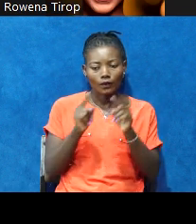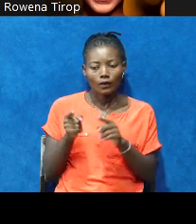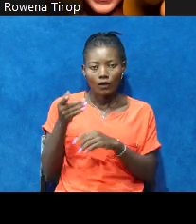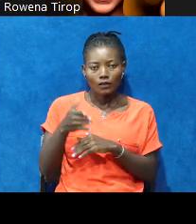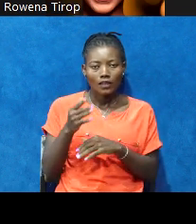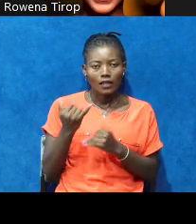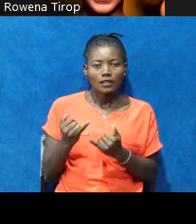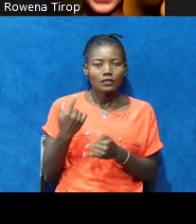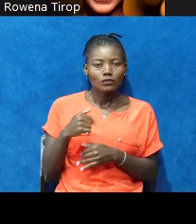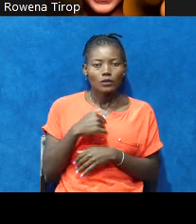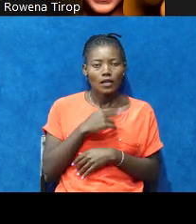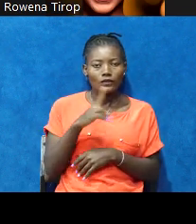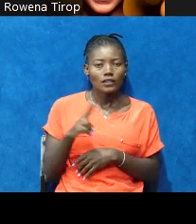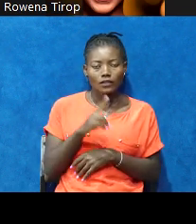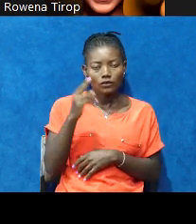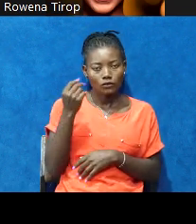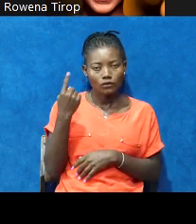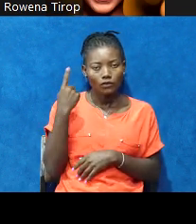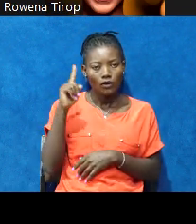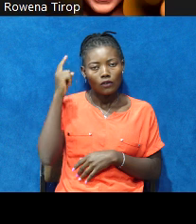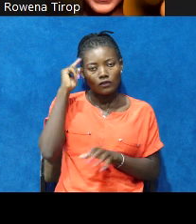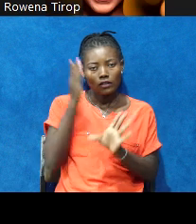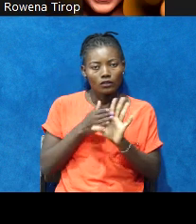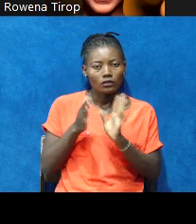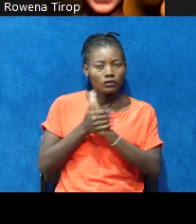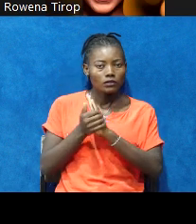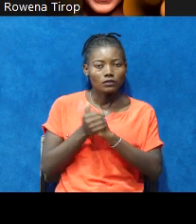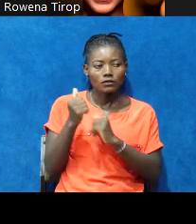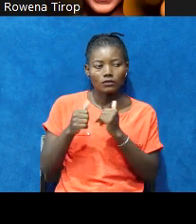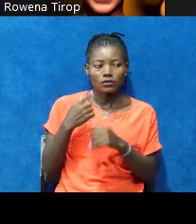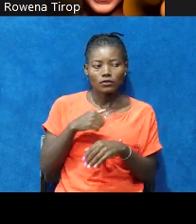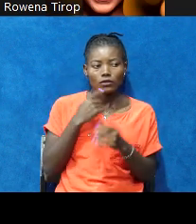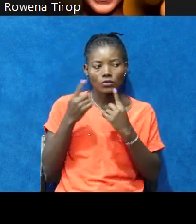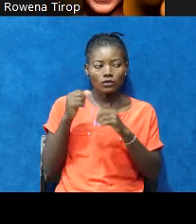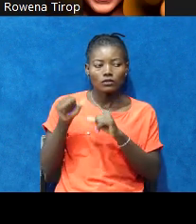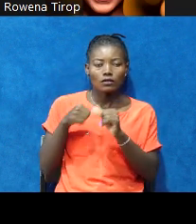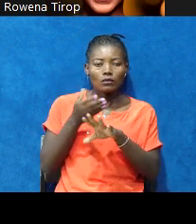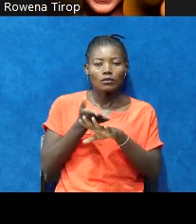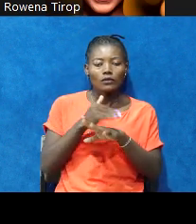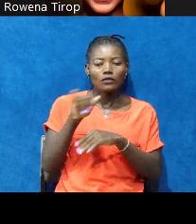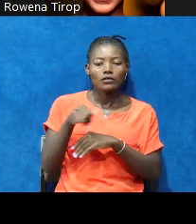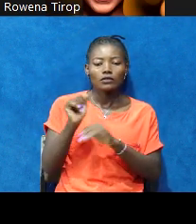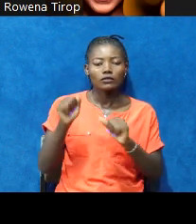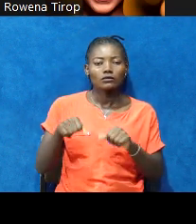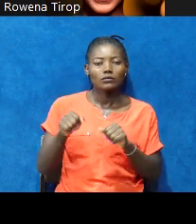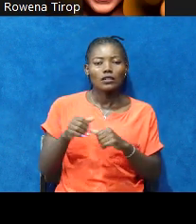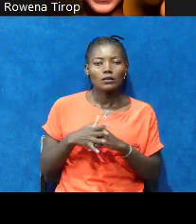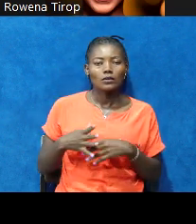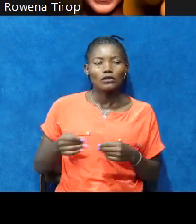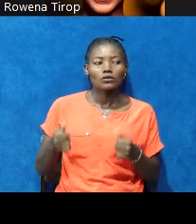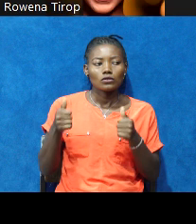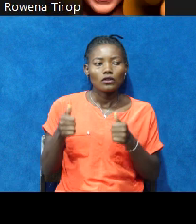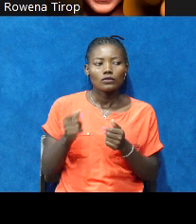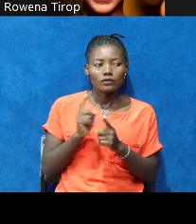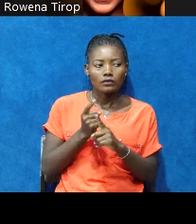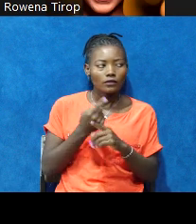is now where we have the use of the psychological skills we spoke about before, just to be able to handle adversity,